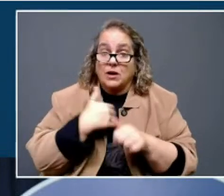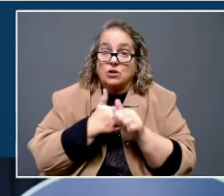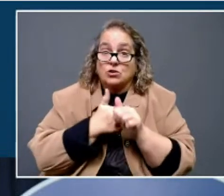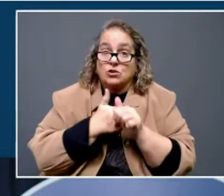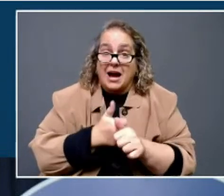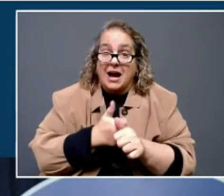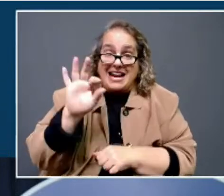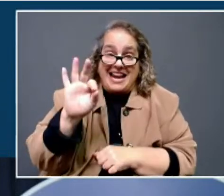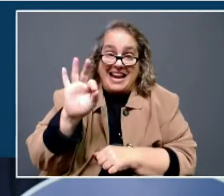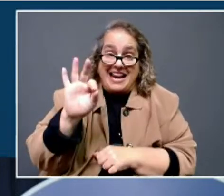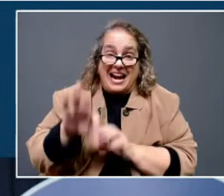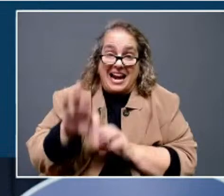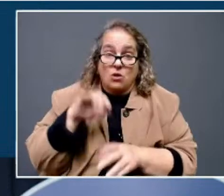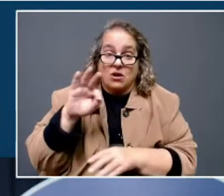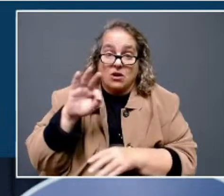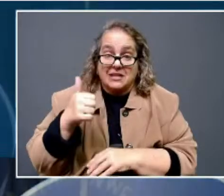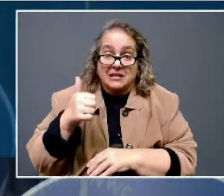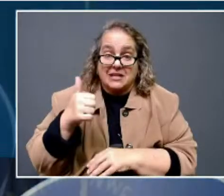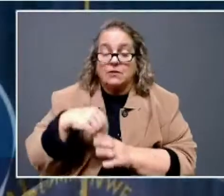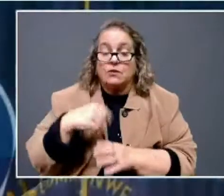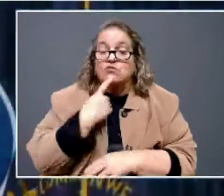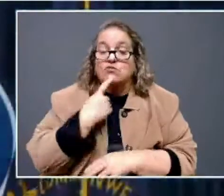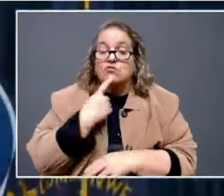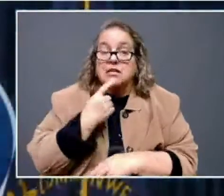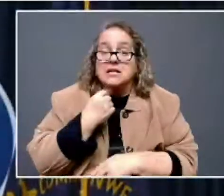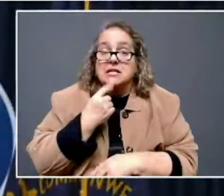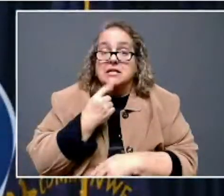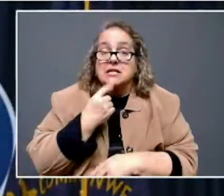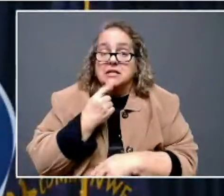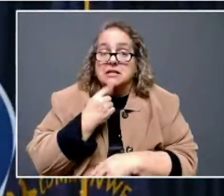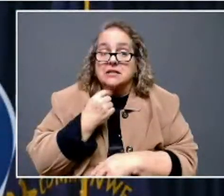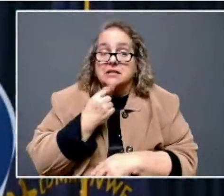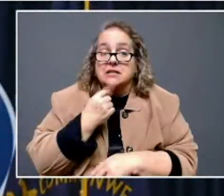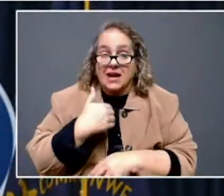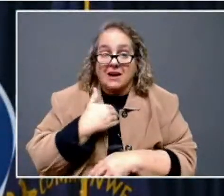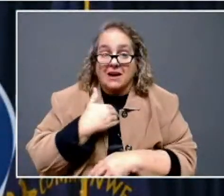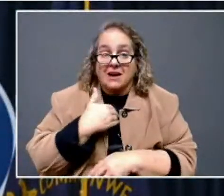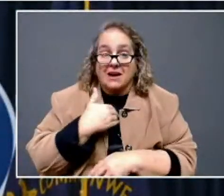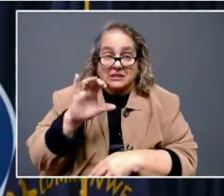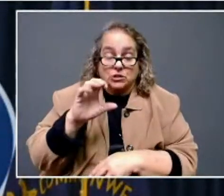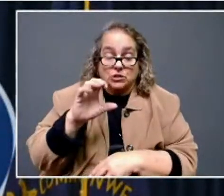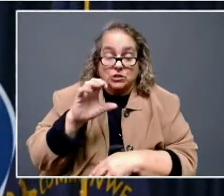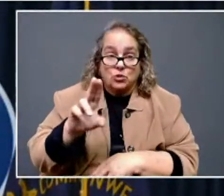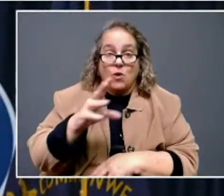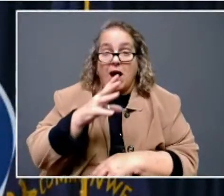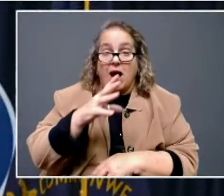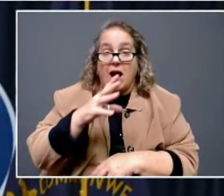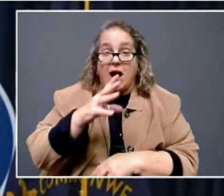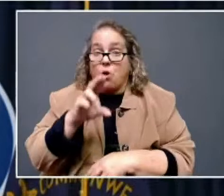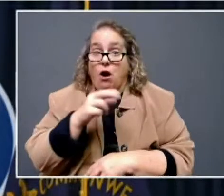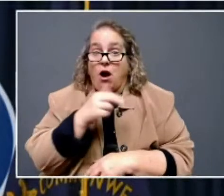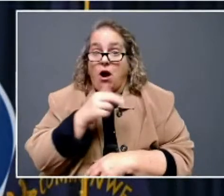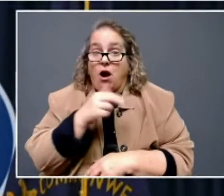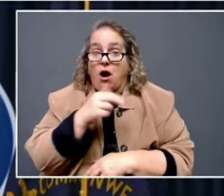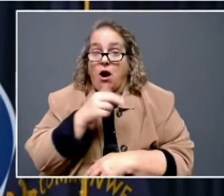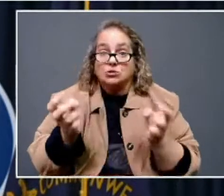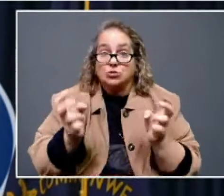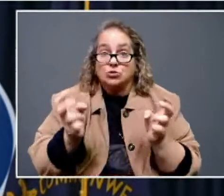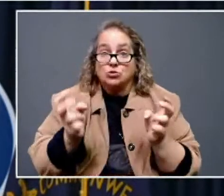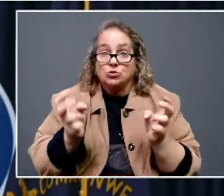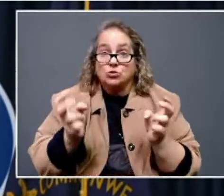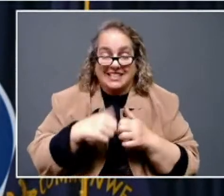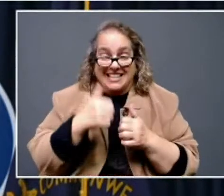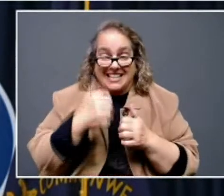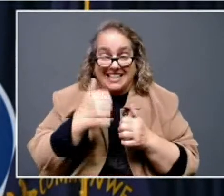are now in the red, meaning we have ICU and or hospitalization issues in each and